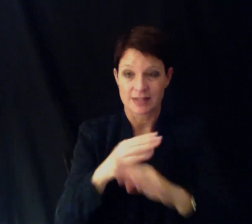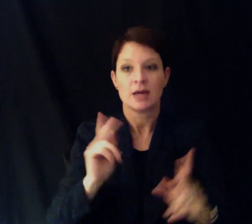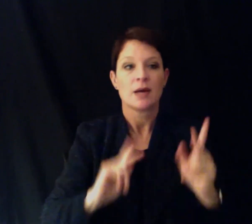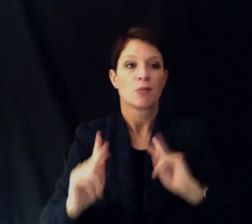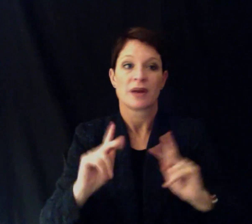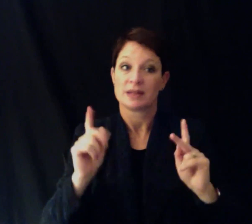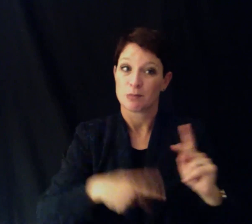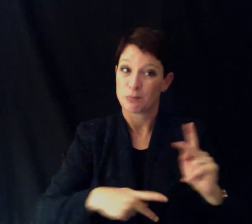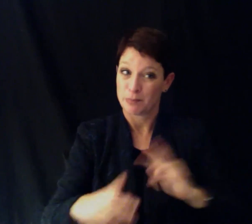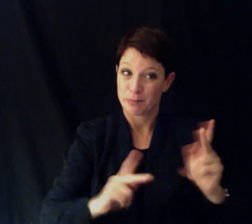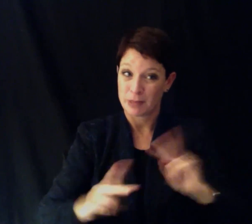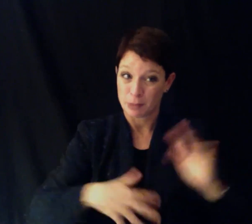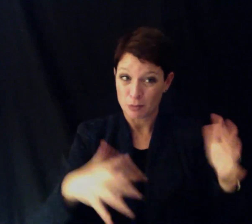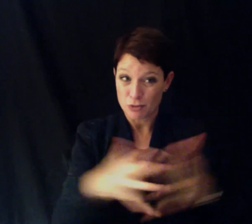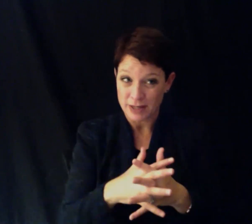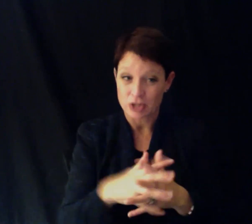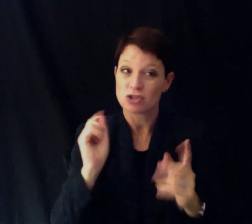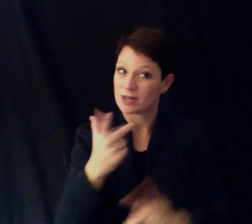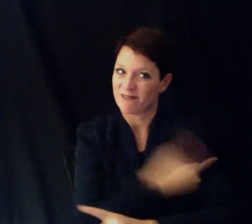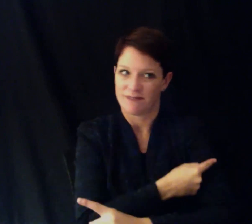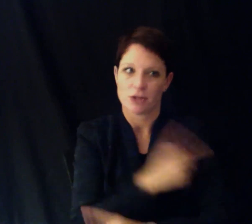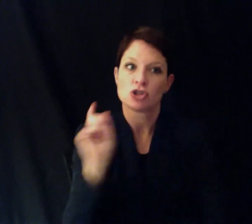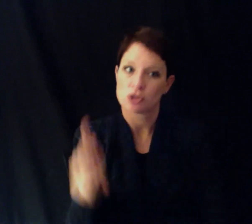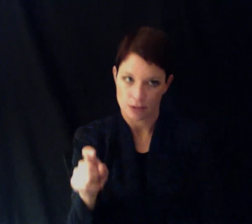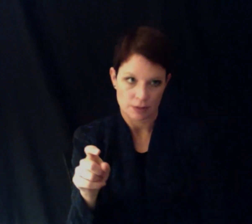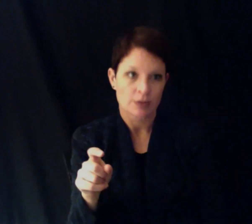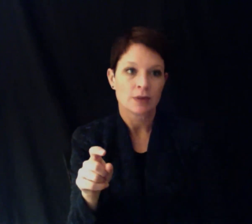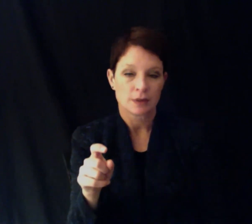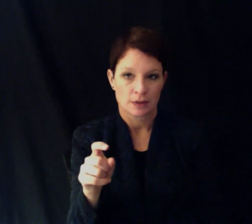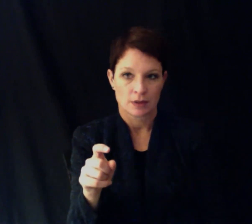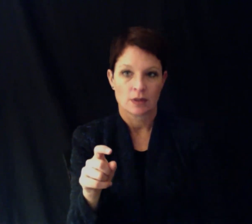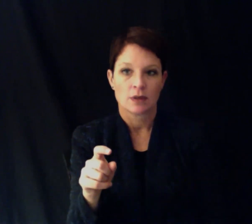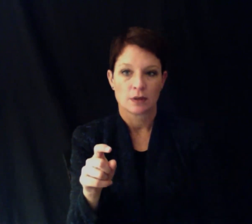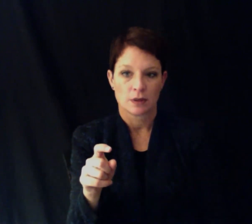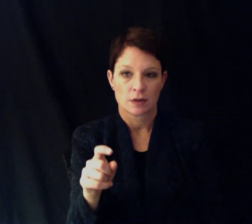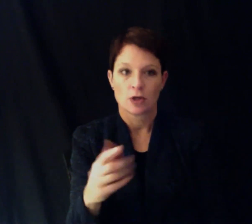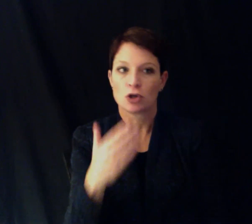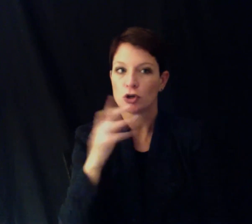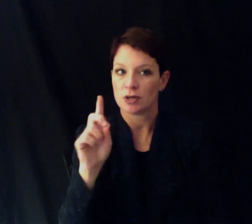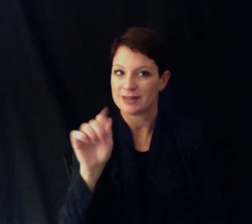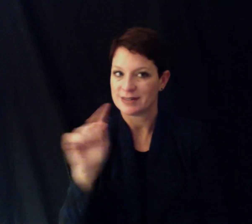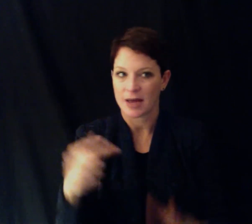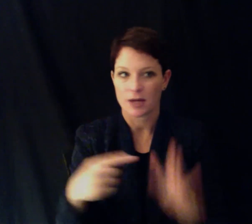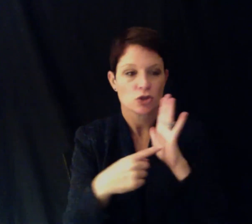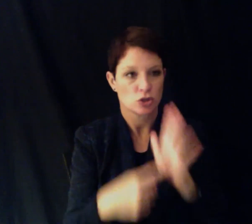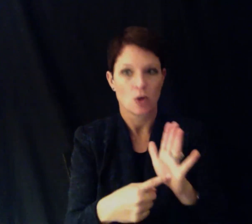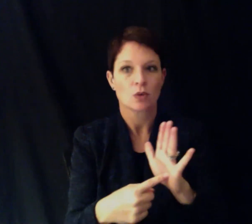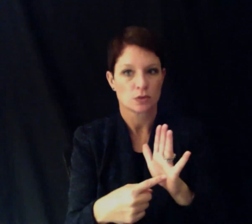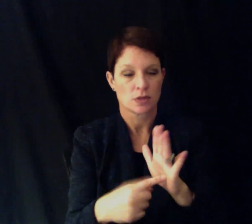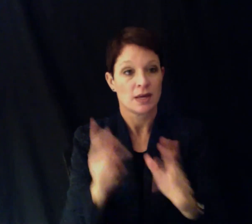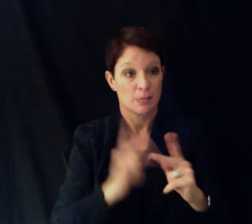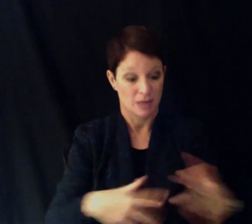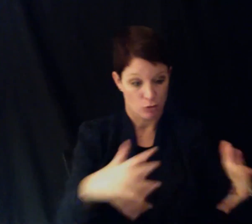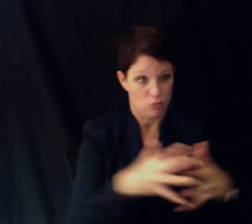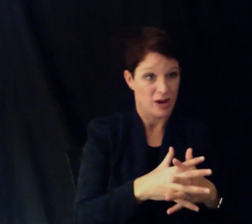should definitely get vaccinated. There is good data showing that people who are pregnant